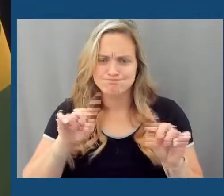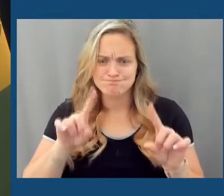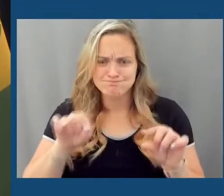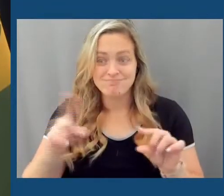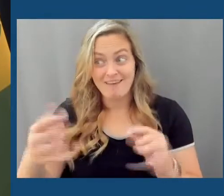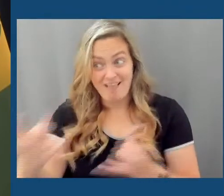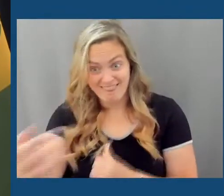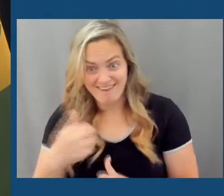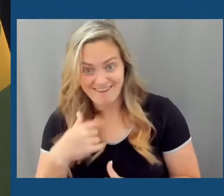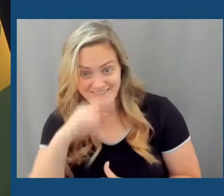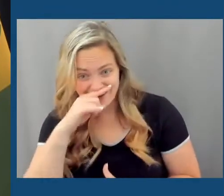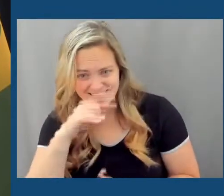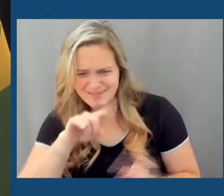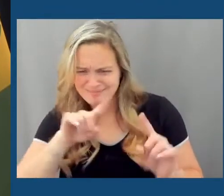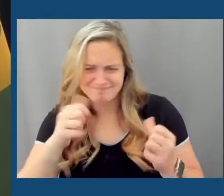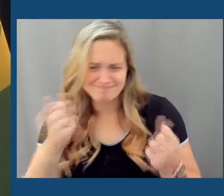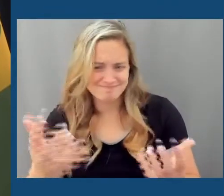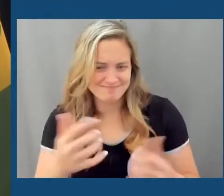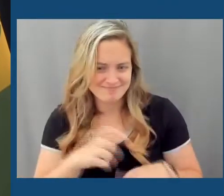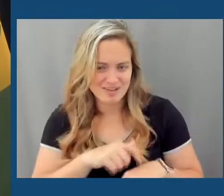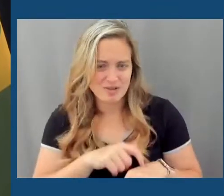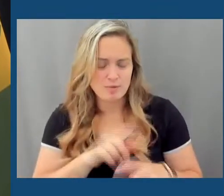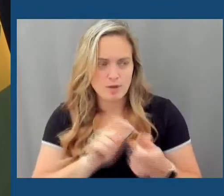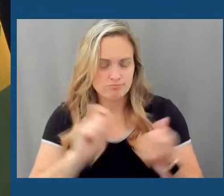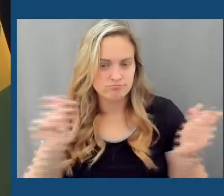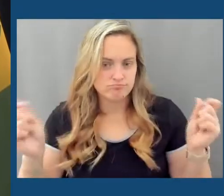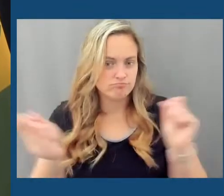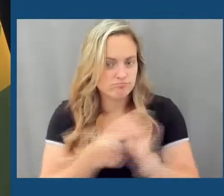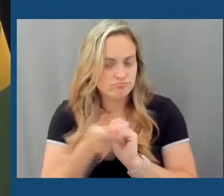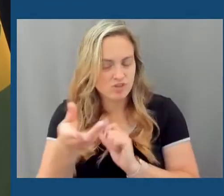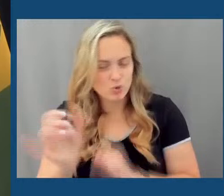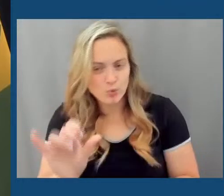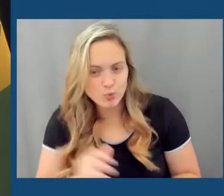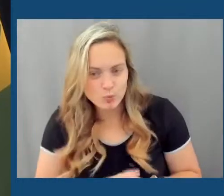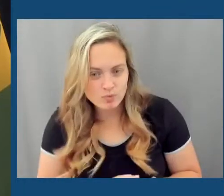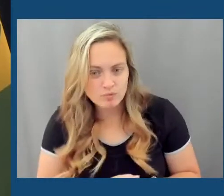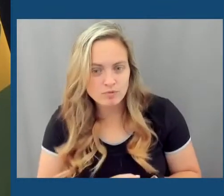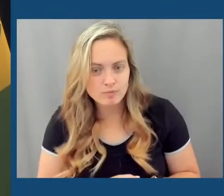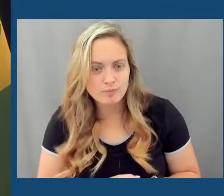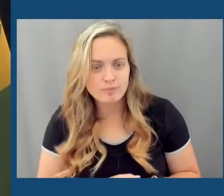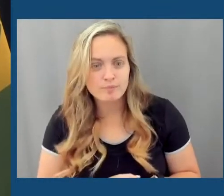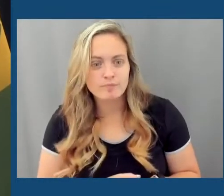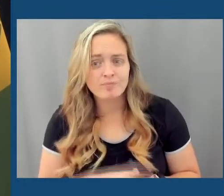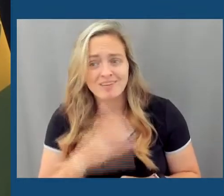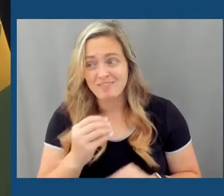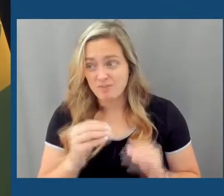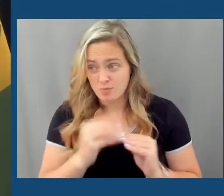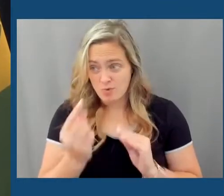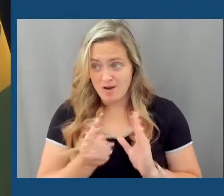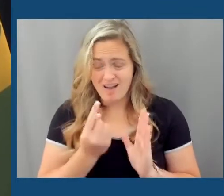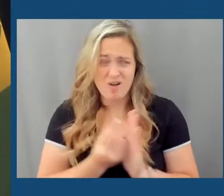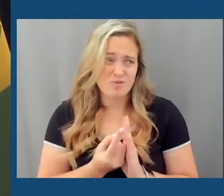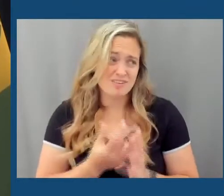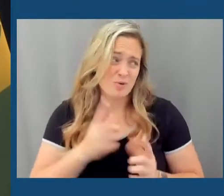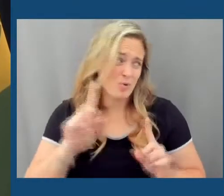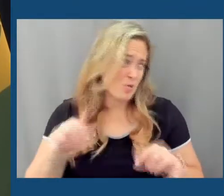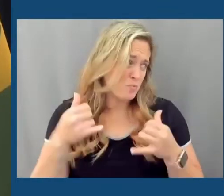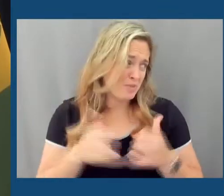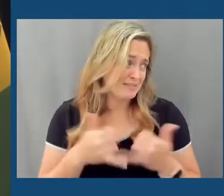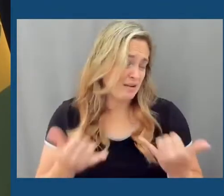kids. What a transformation there as well. I mean, if I could just have a couple more hours, I'd love to just go play